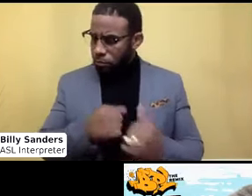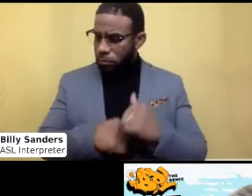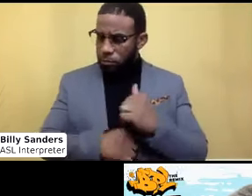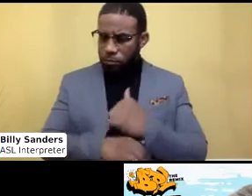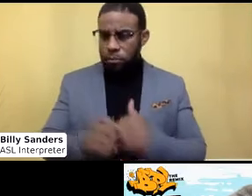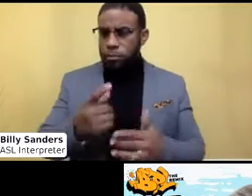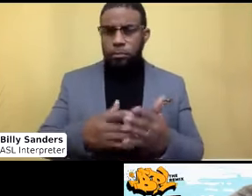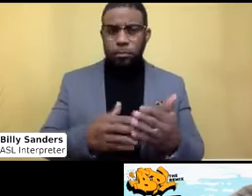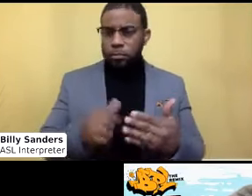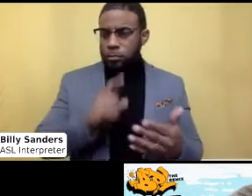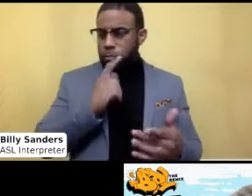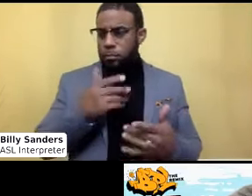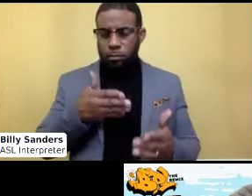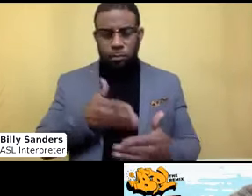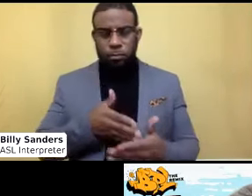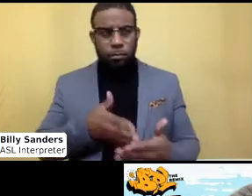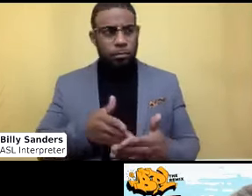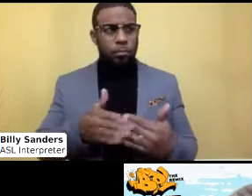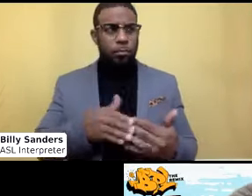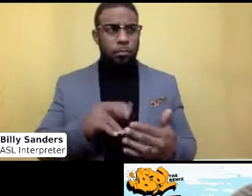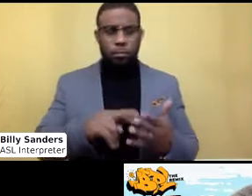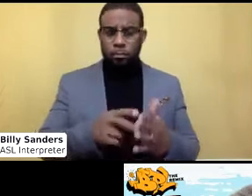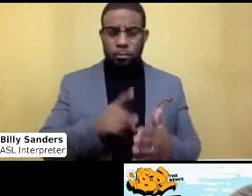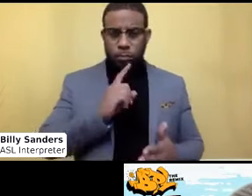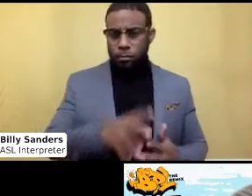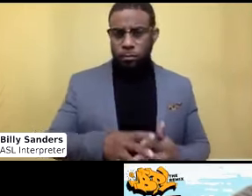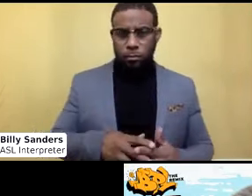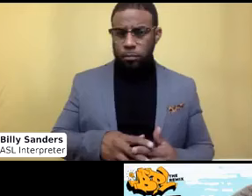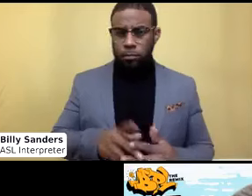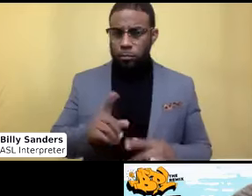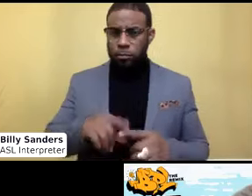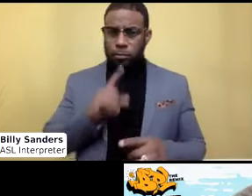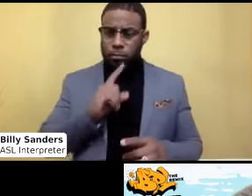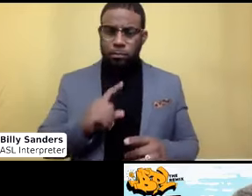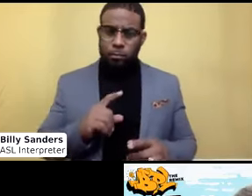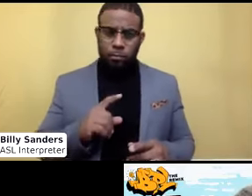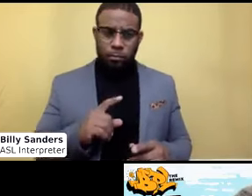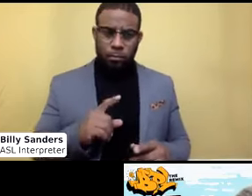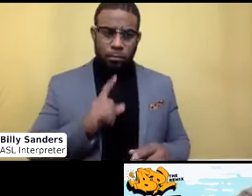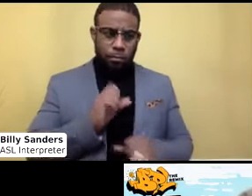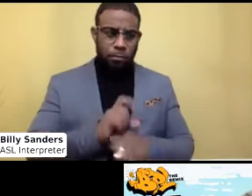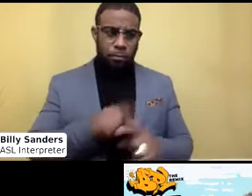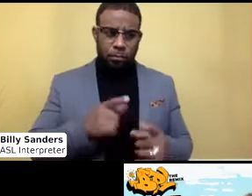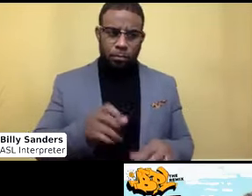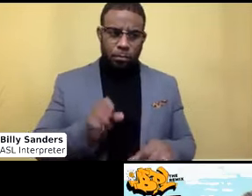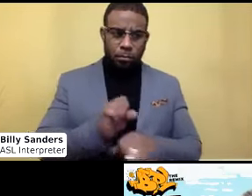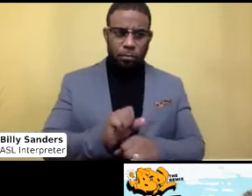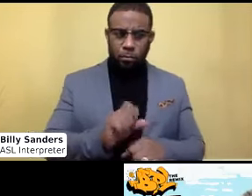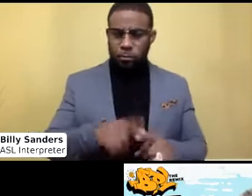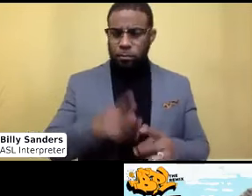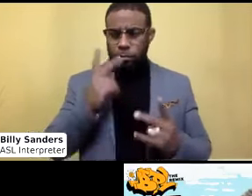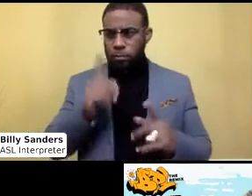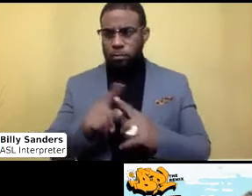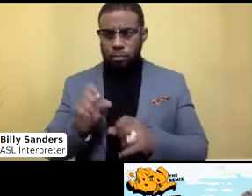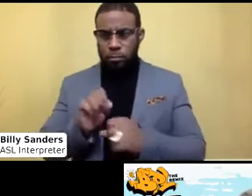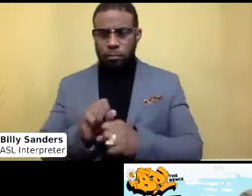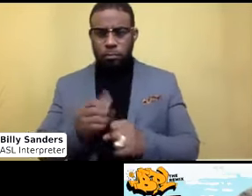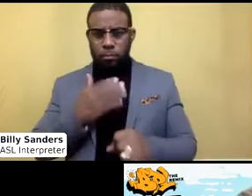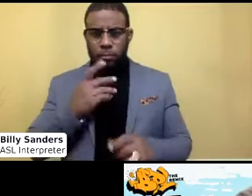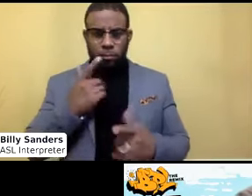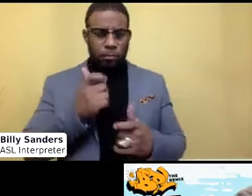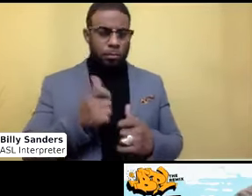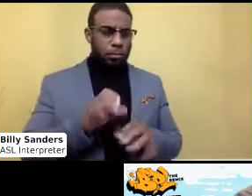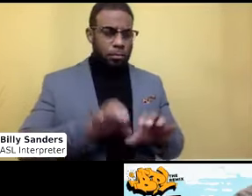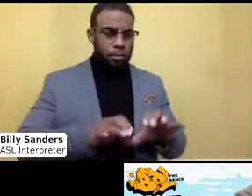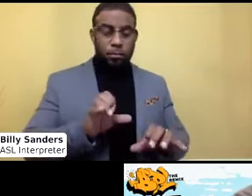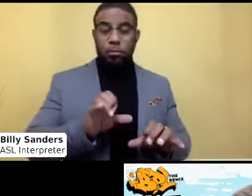of whatever their intervention or whatever their intentions are cannot be, legitimate, cannot be working. We cannot see them as working in the best interest of the Congo.